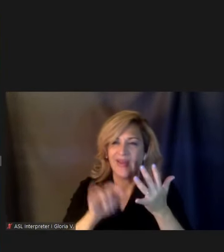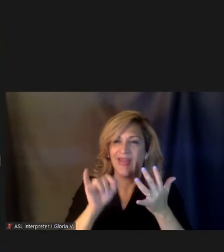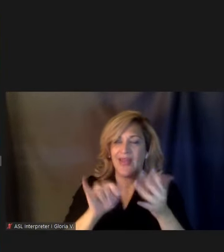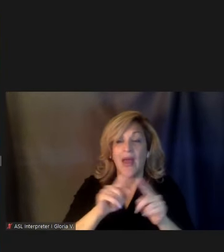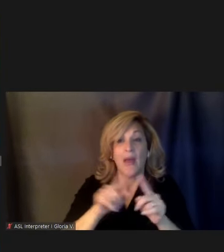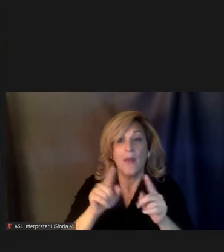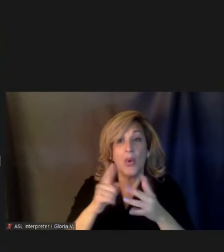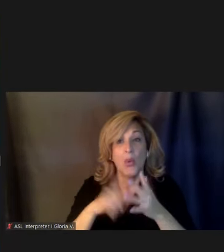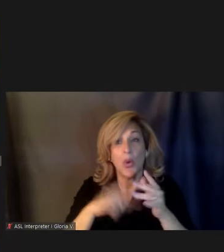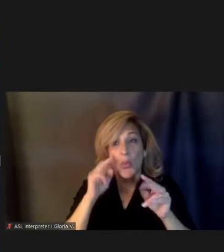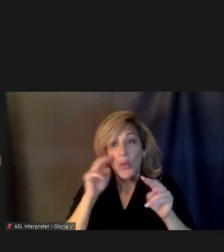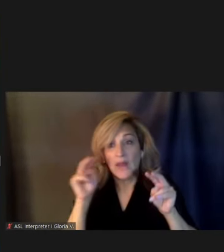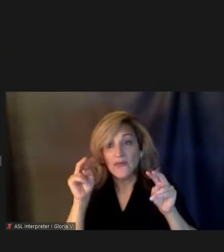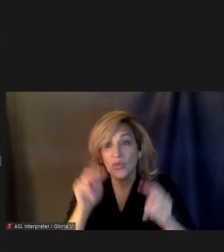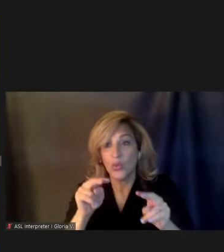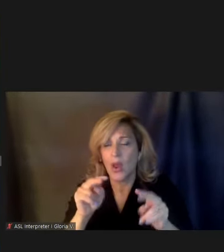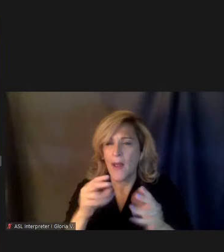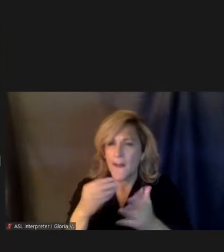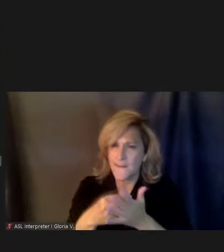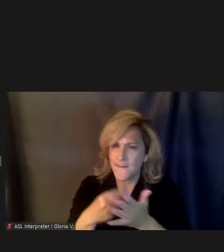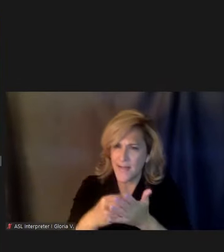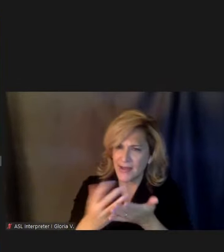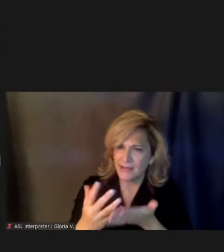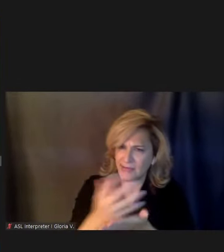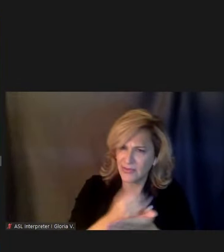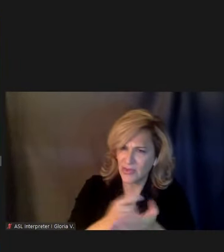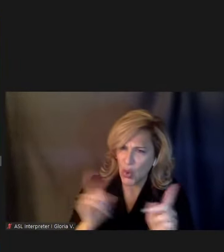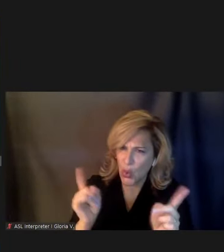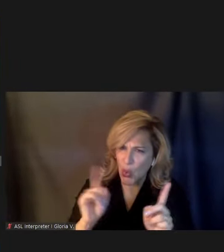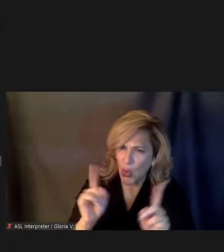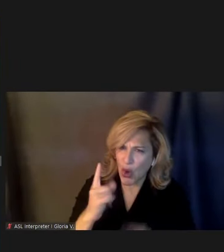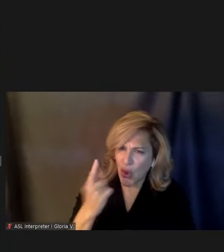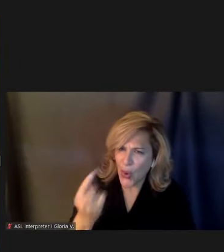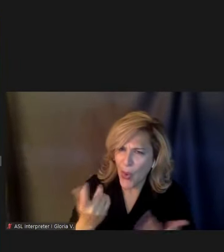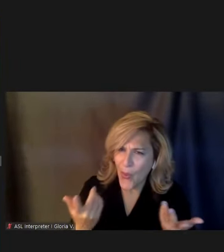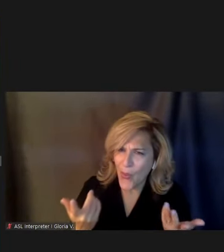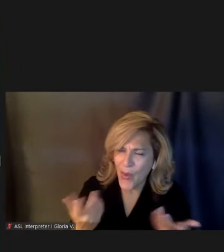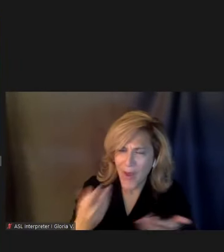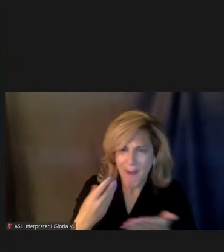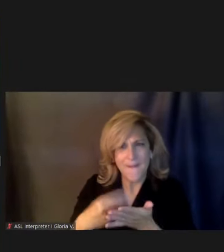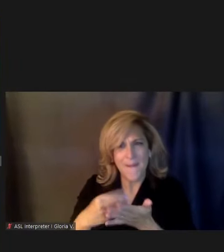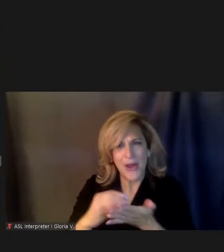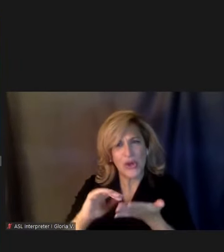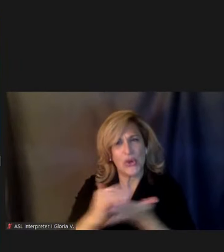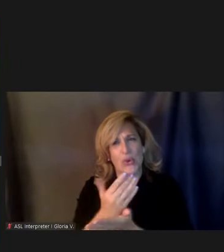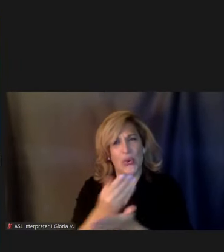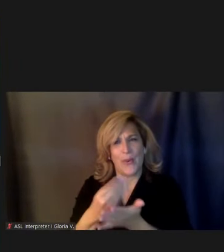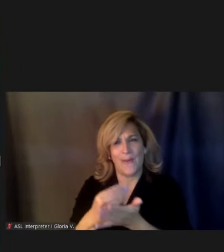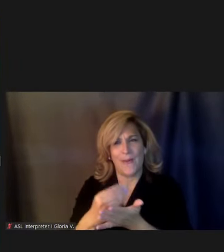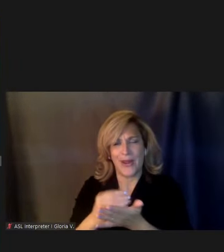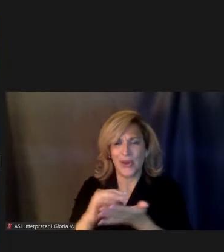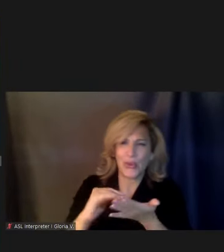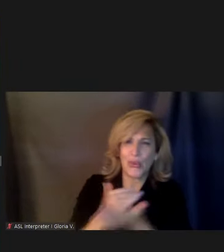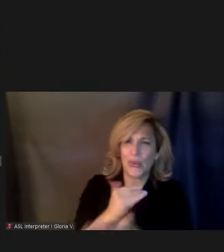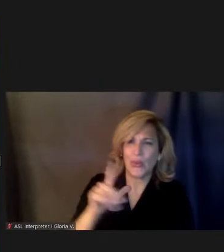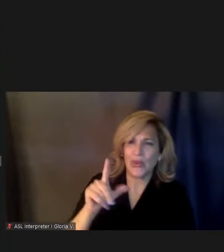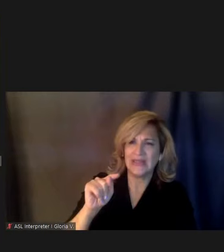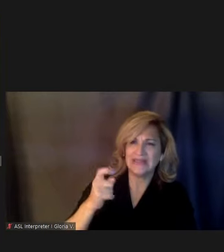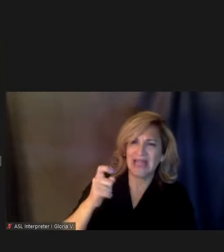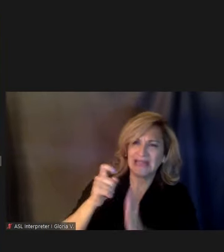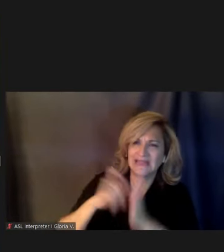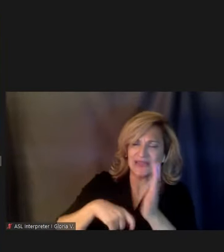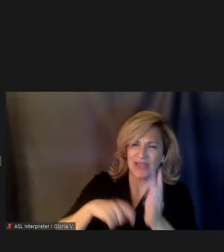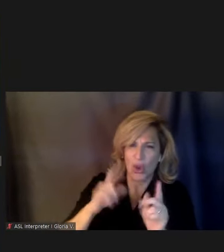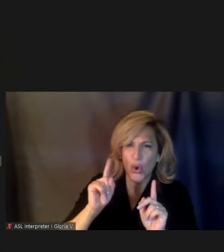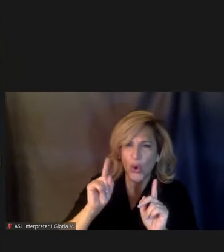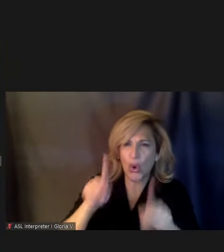here is, where is this money going? Where is this money going, this new money, this new tax, this new fee?